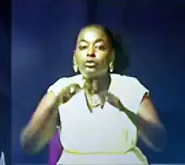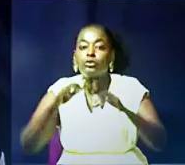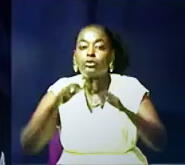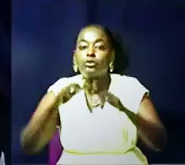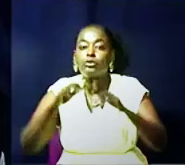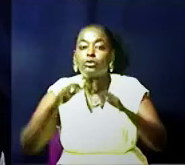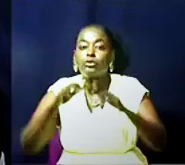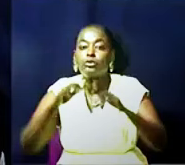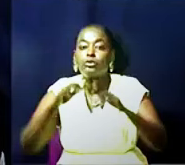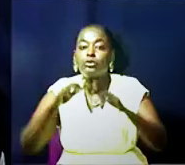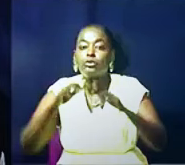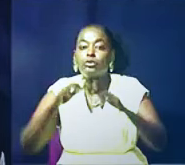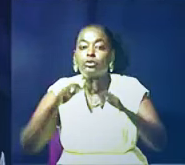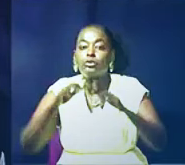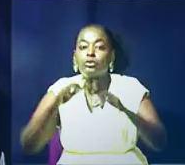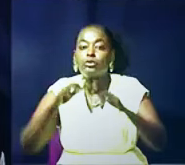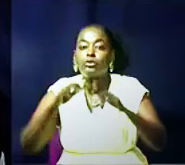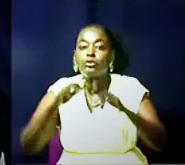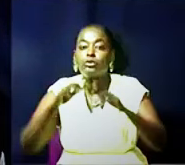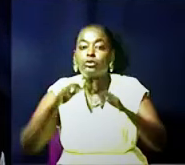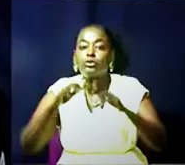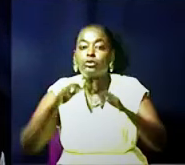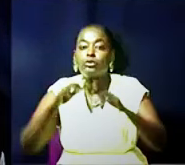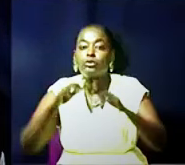And by so doing, we exchange